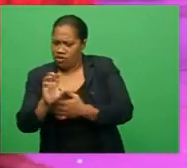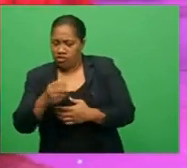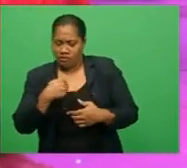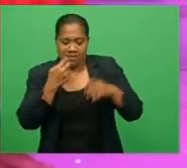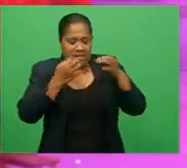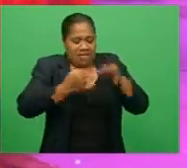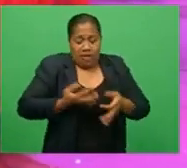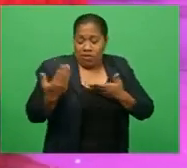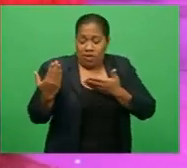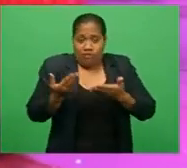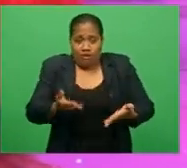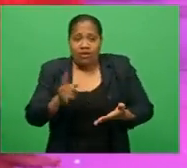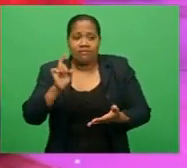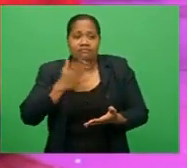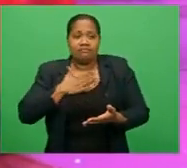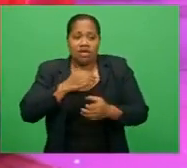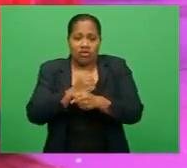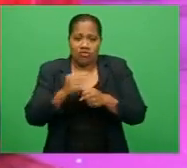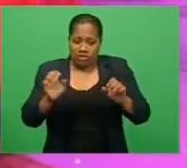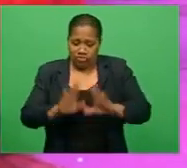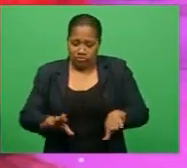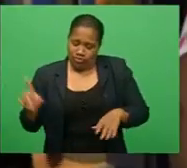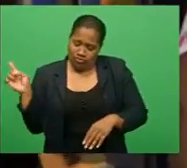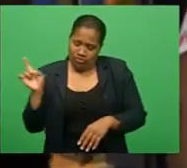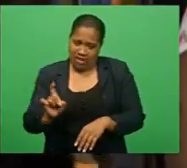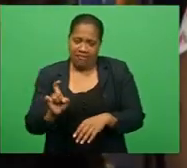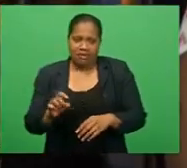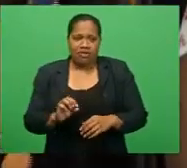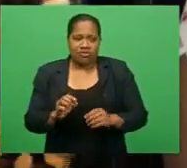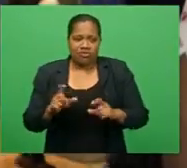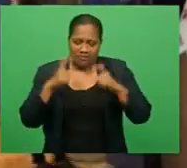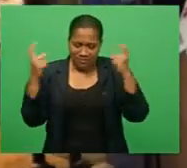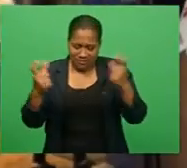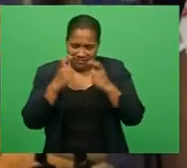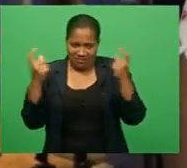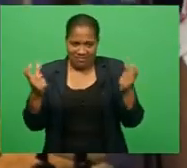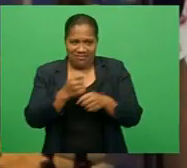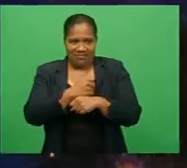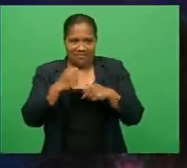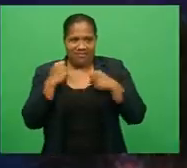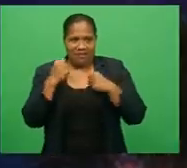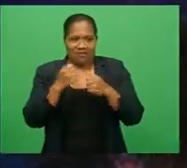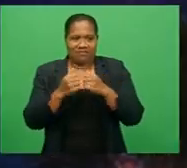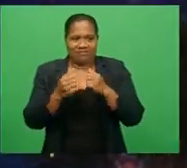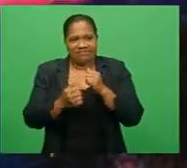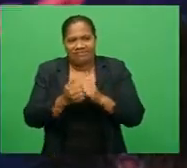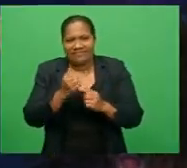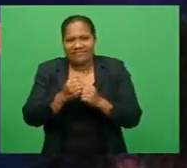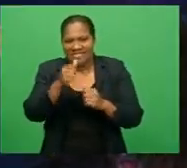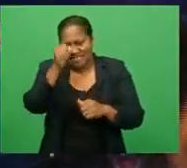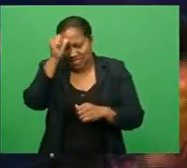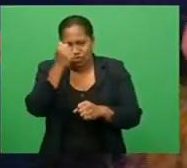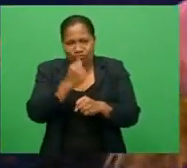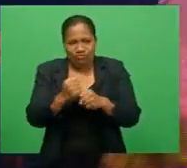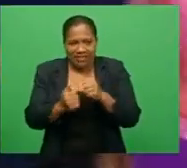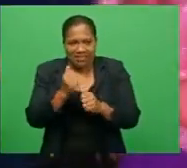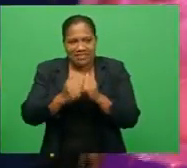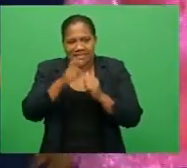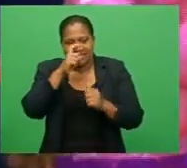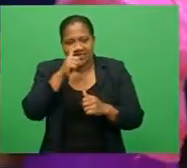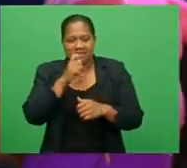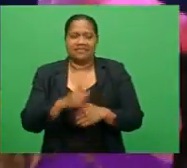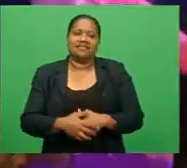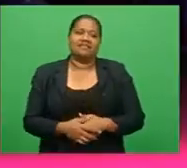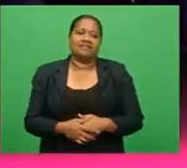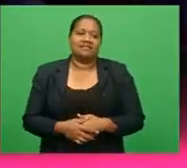also celebrate the spirit of Diwali with our Hindu brothers and sisters. Renowned TikToker Sangeeta Mala,